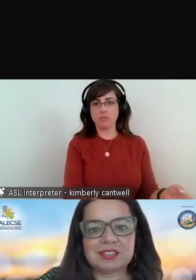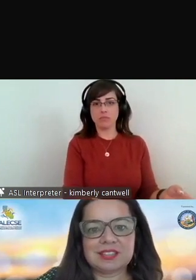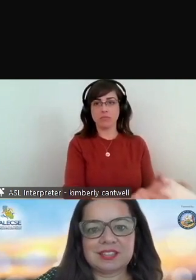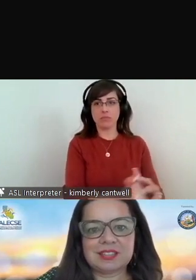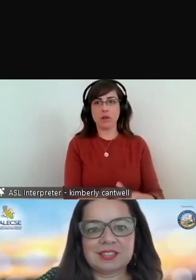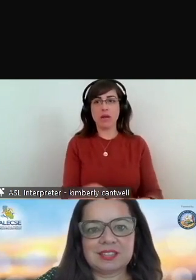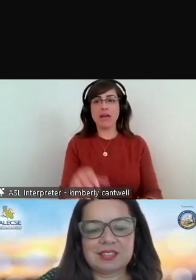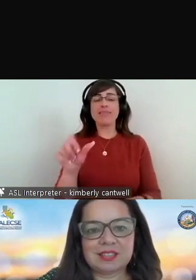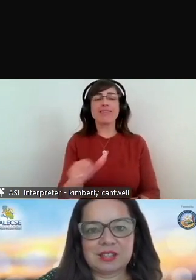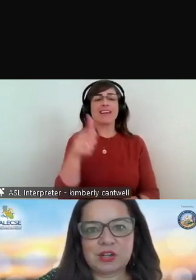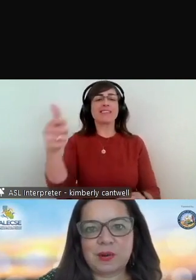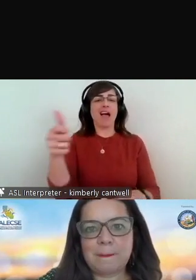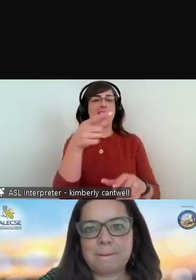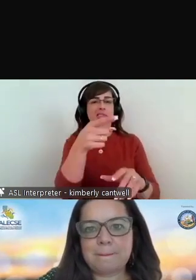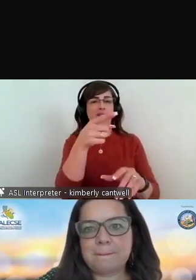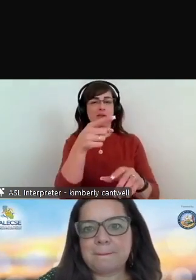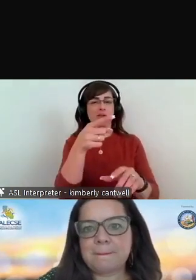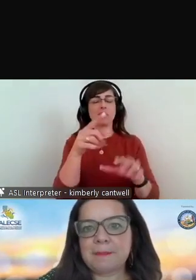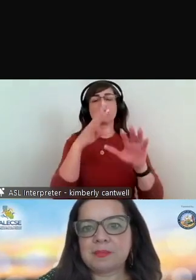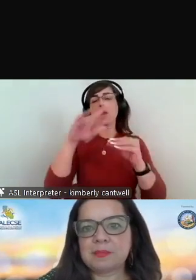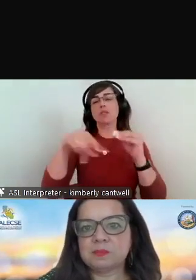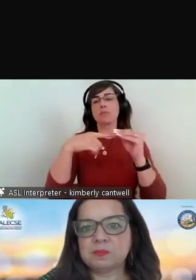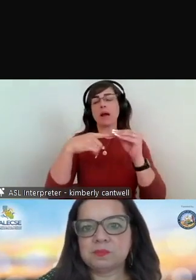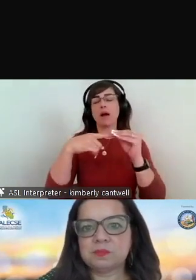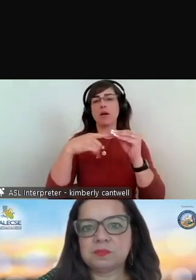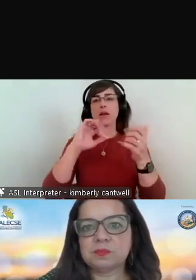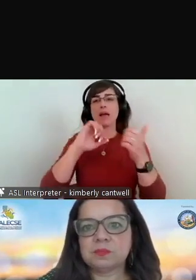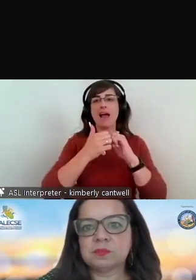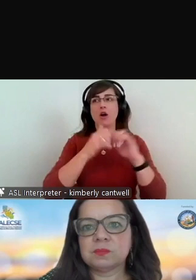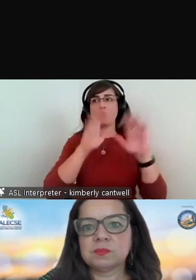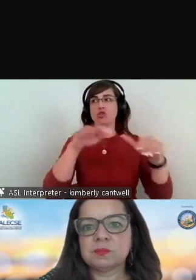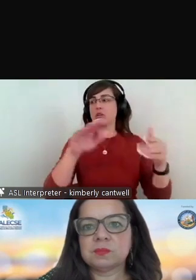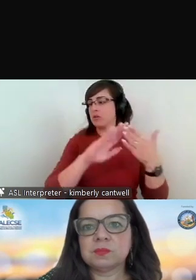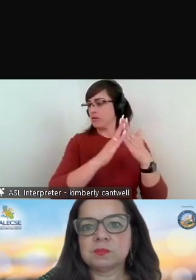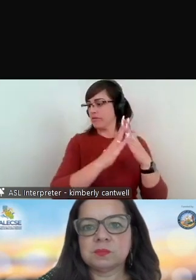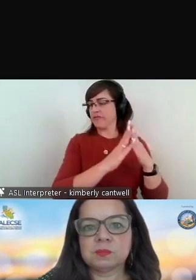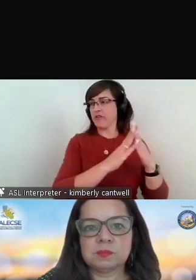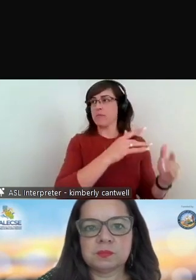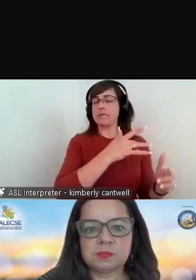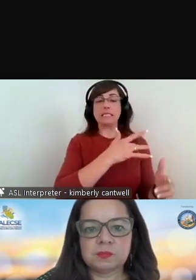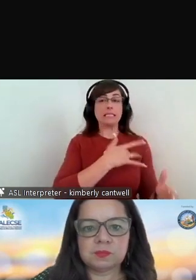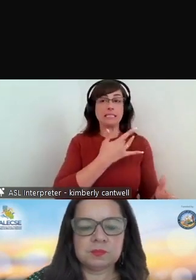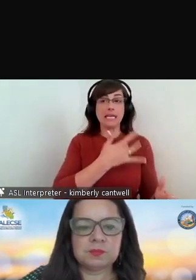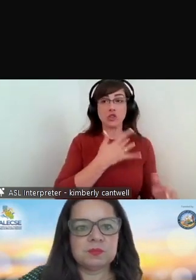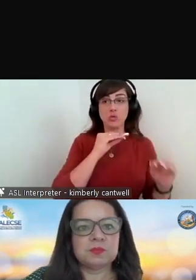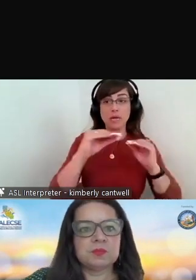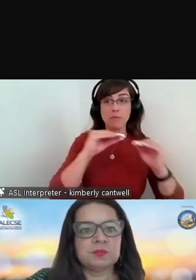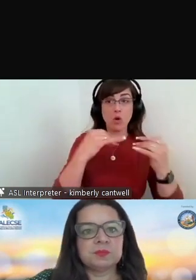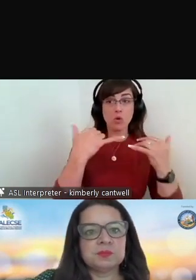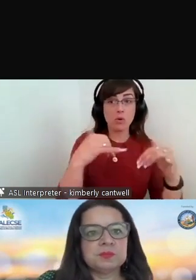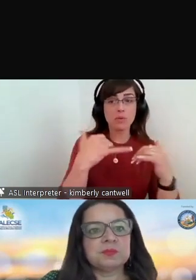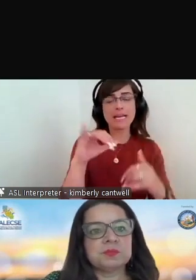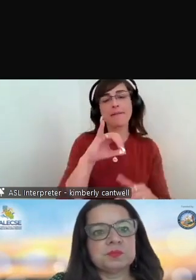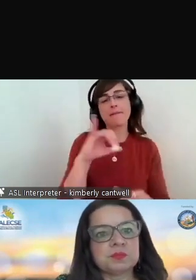So this other framework talks more about how children go from sensory motor play. So that's like just exploring